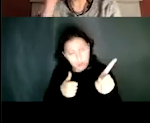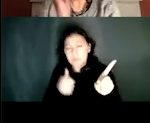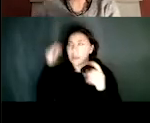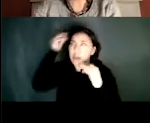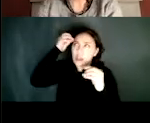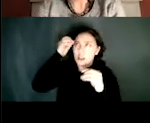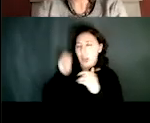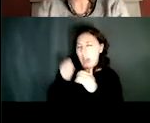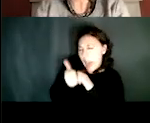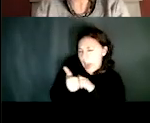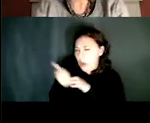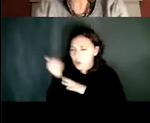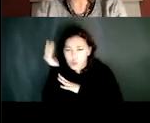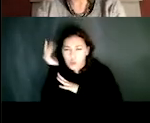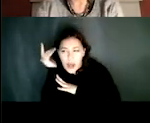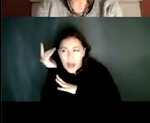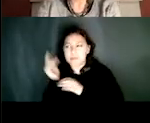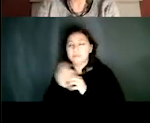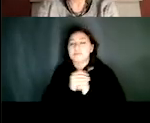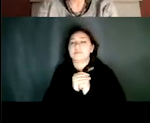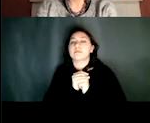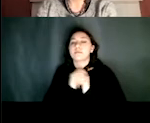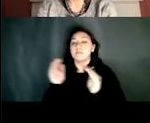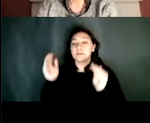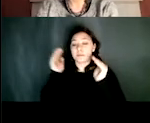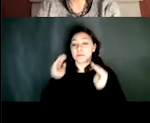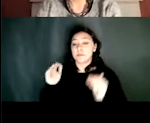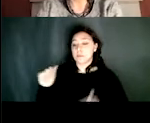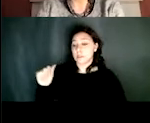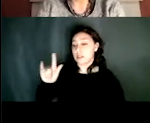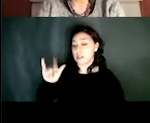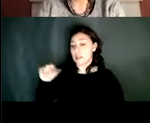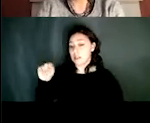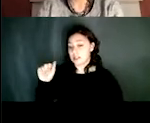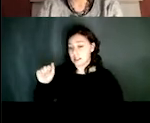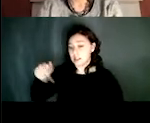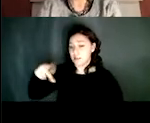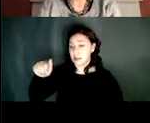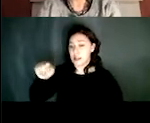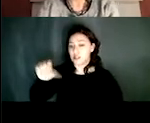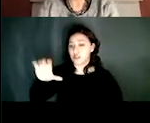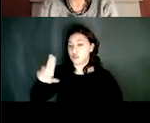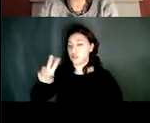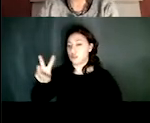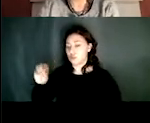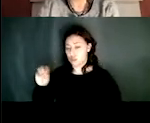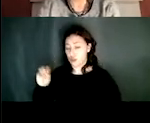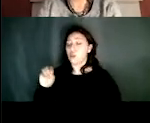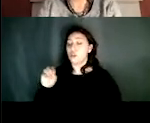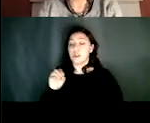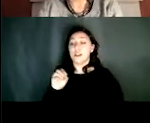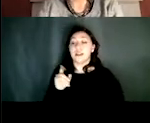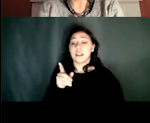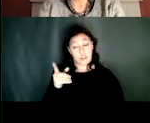Alyssa Pascuso illustrates the impact graduate TAs can have on curricular innovation. In addition to her work with Providence